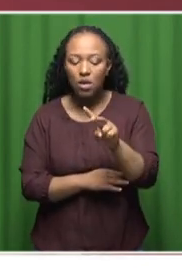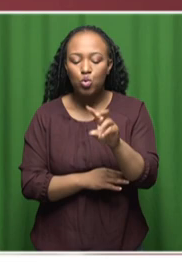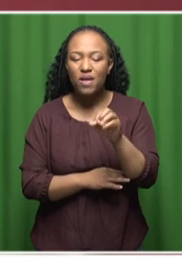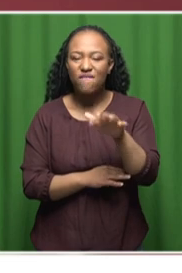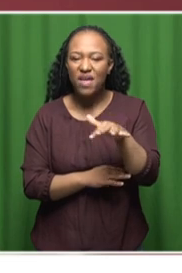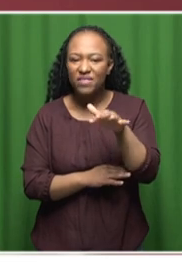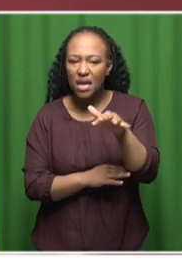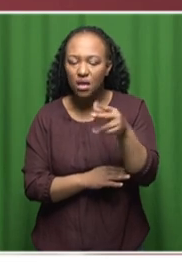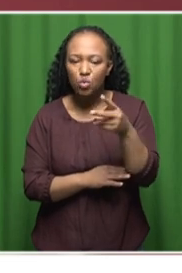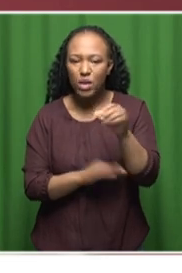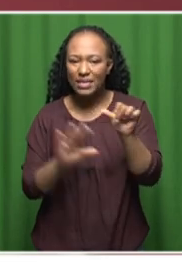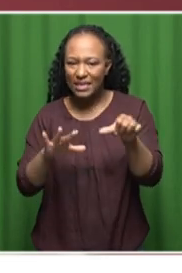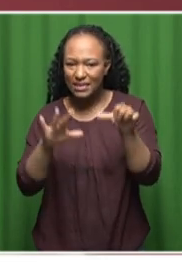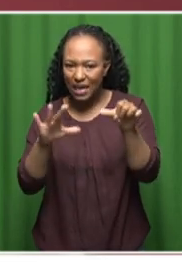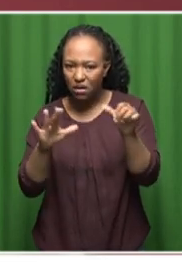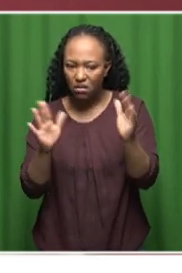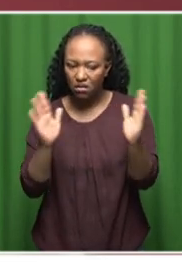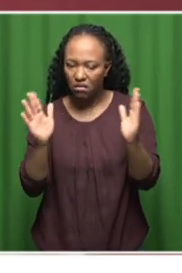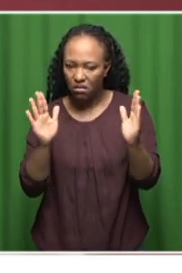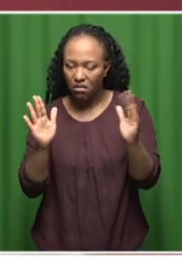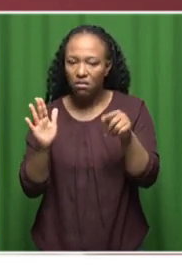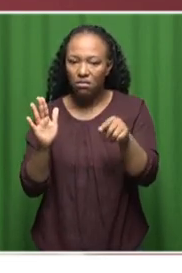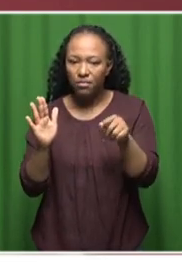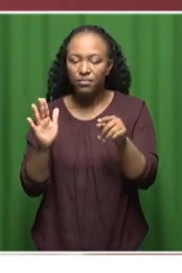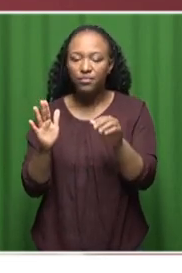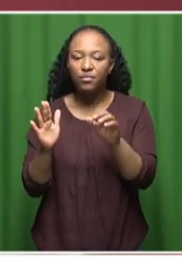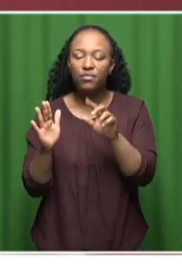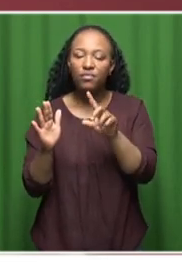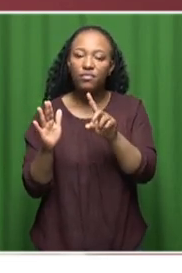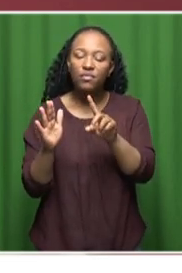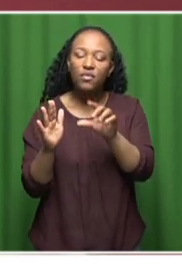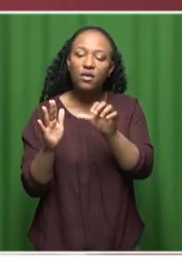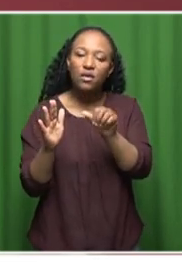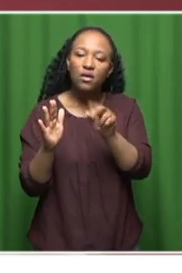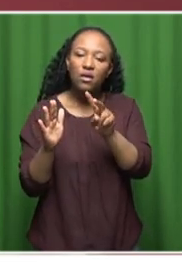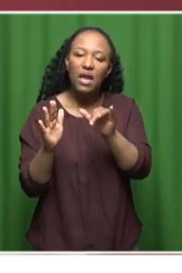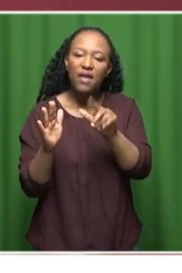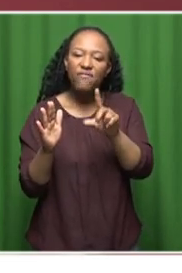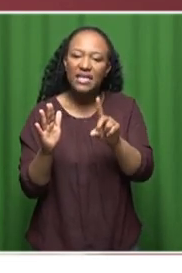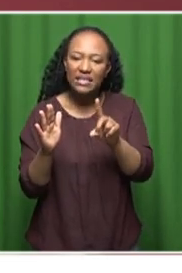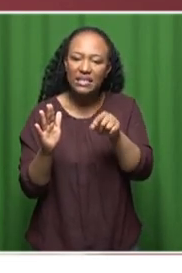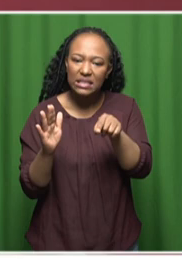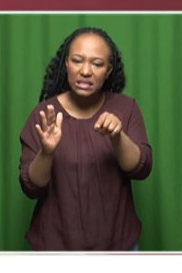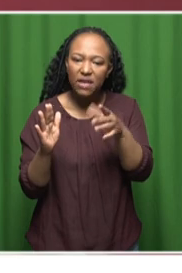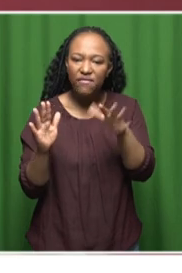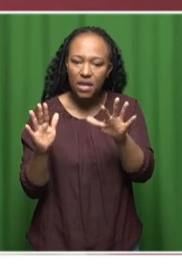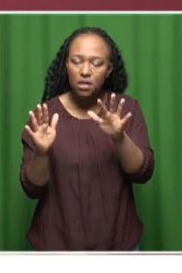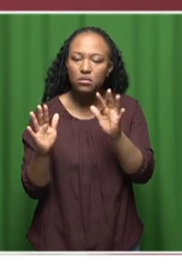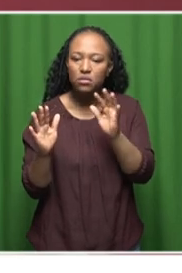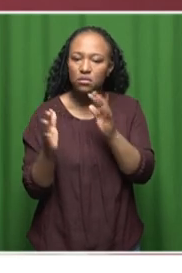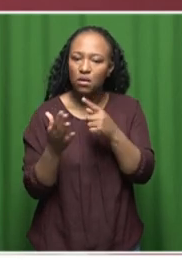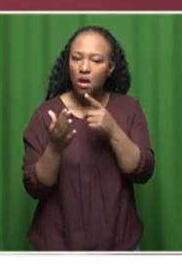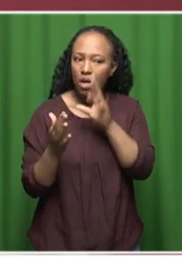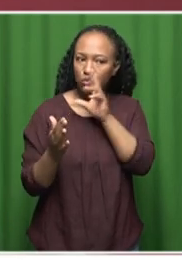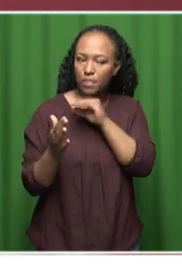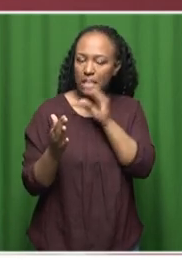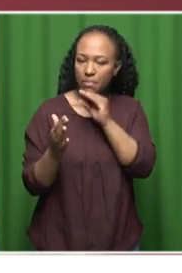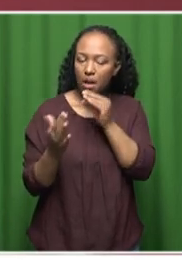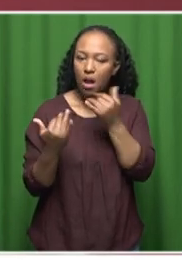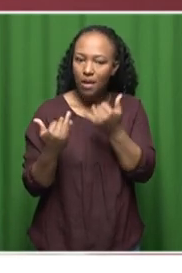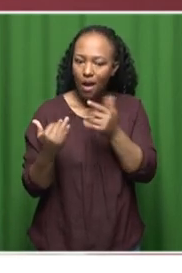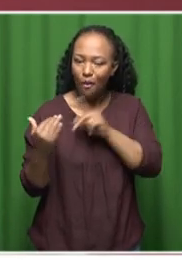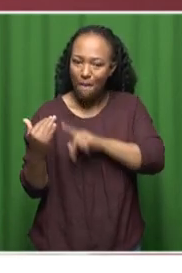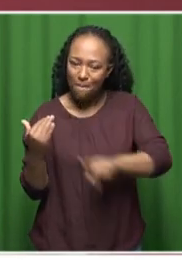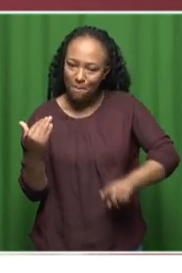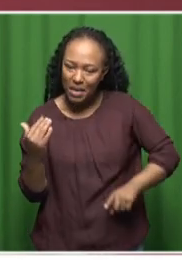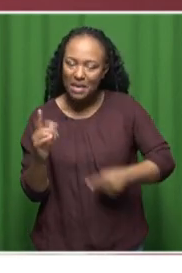2015, 2016, David Makura really espousing around it. Now we see Premier